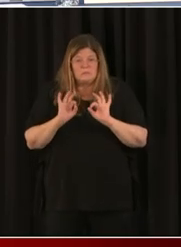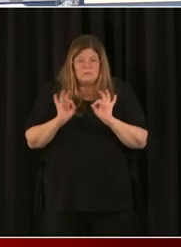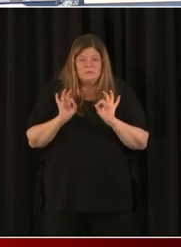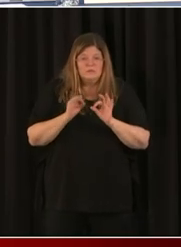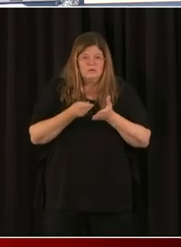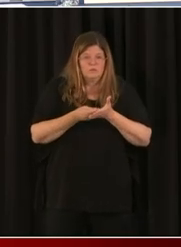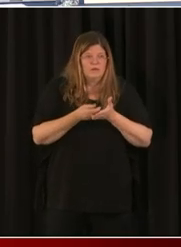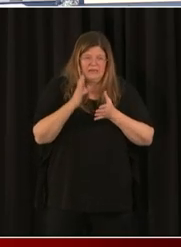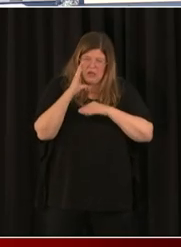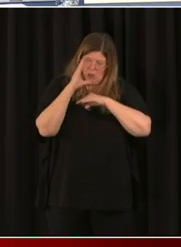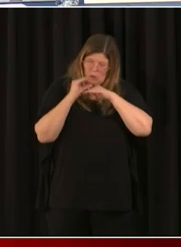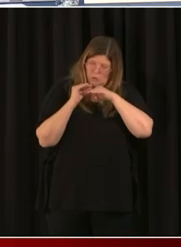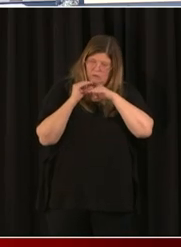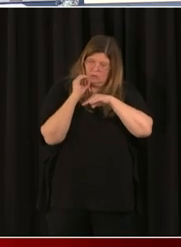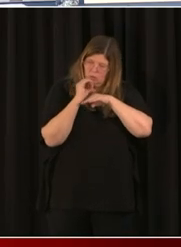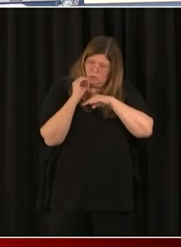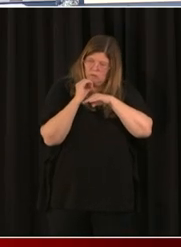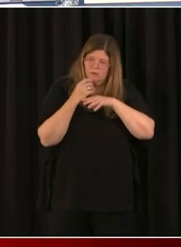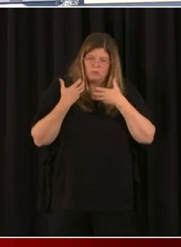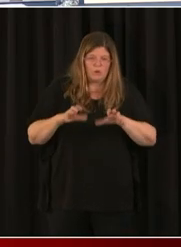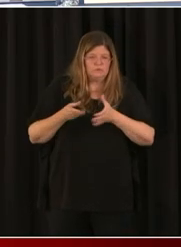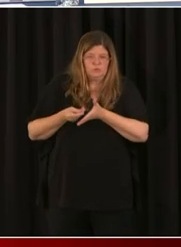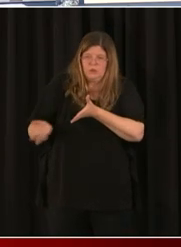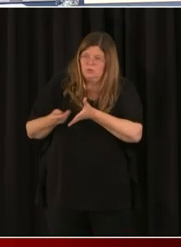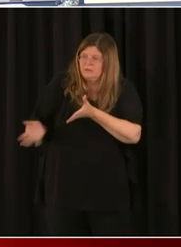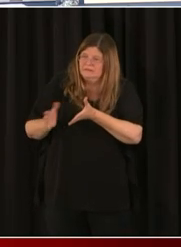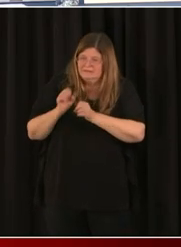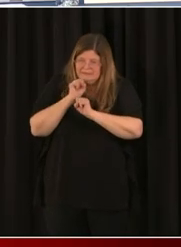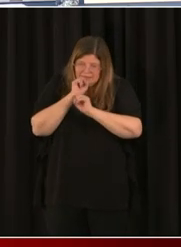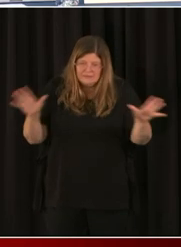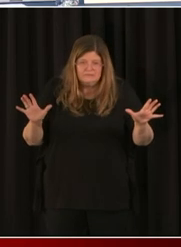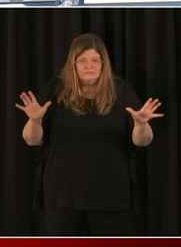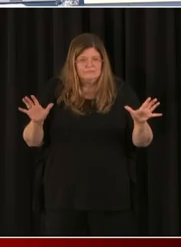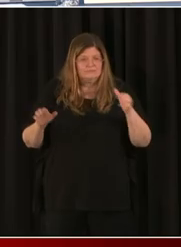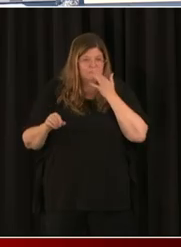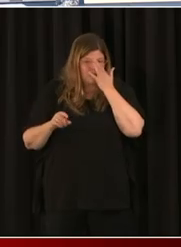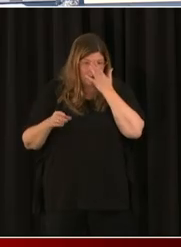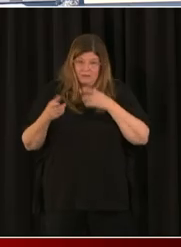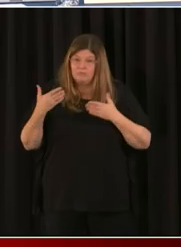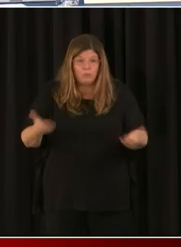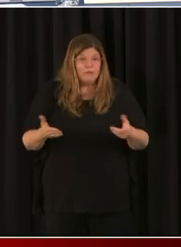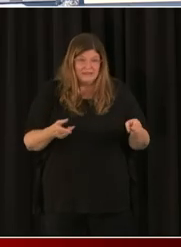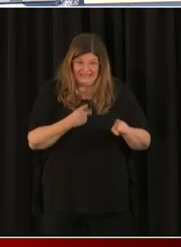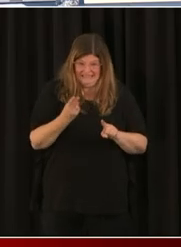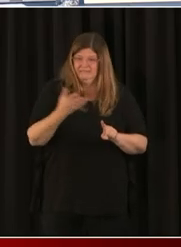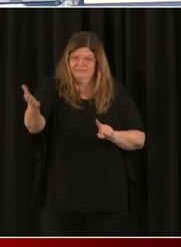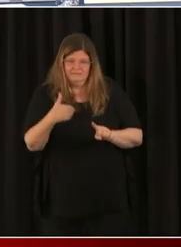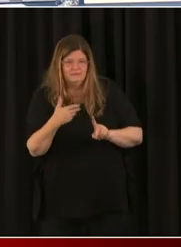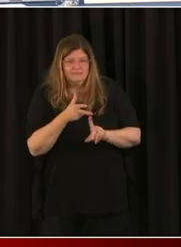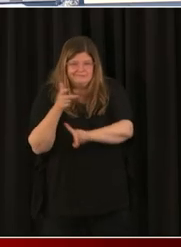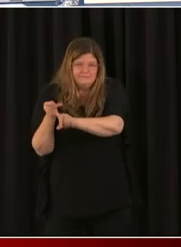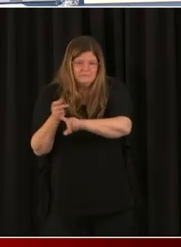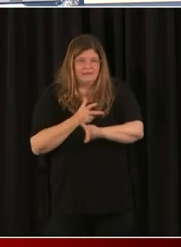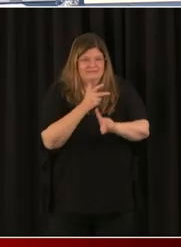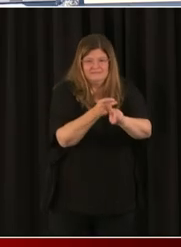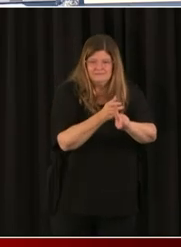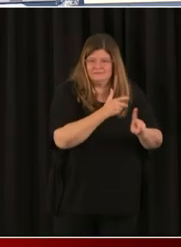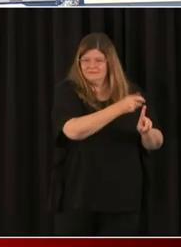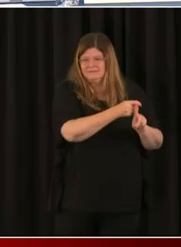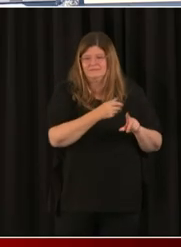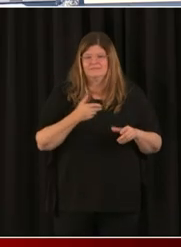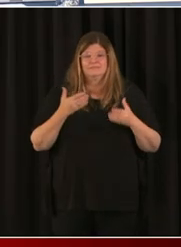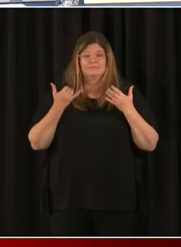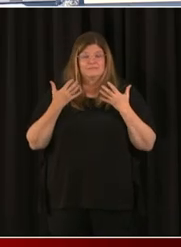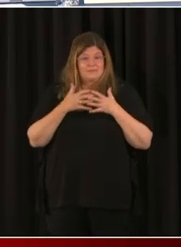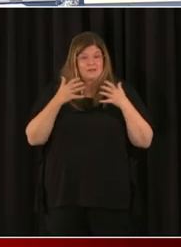of vaccine, and if there are people who are available at the end of the day to be vaccinated, then you should vaccinate them. Many of our